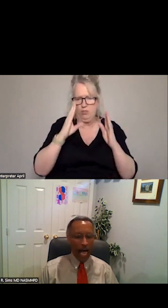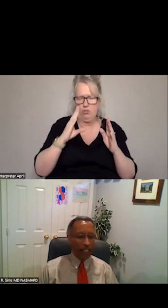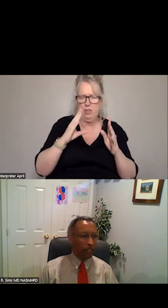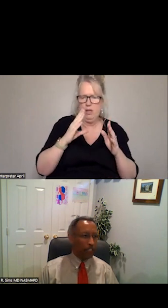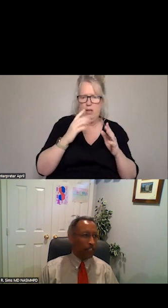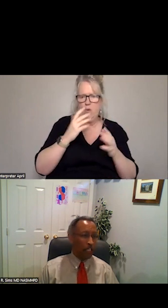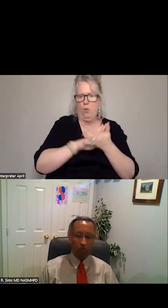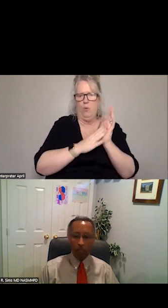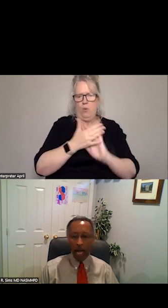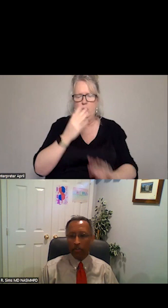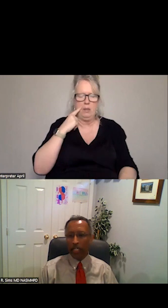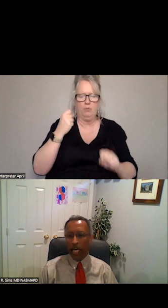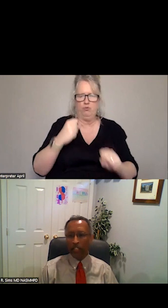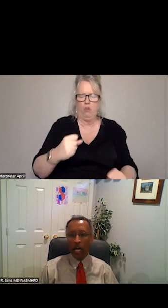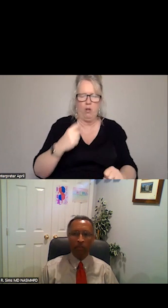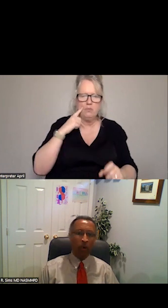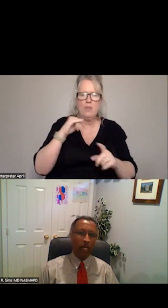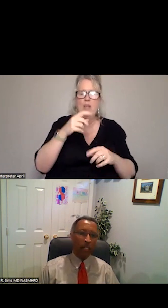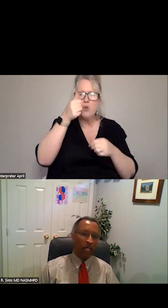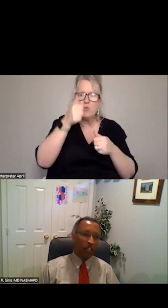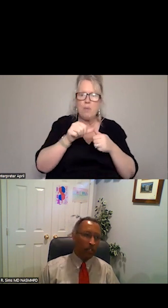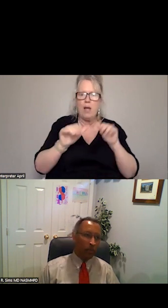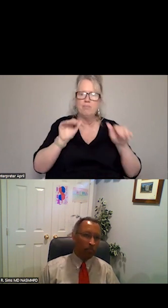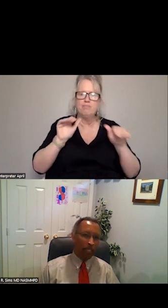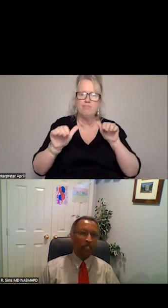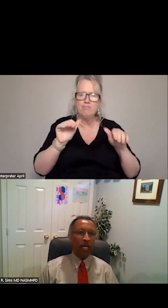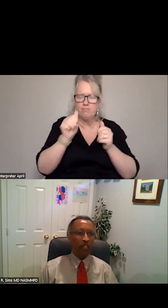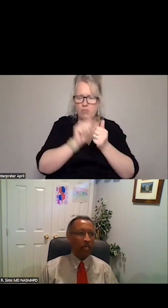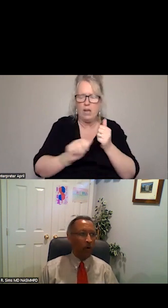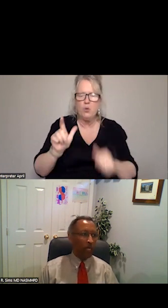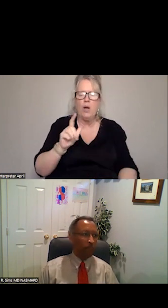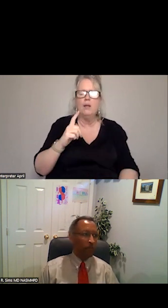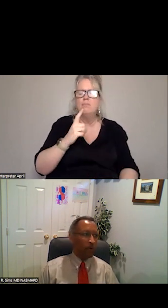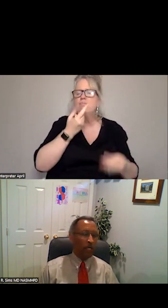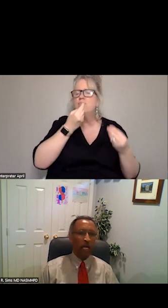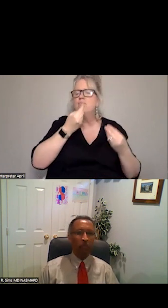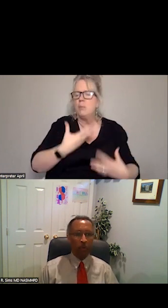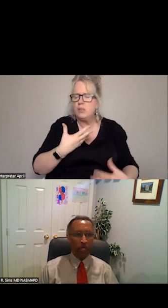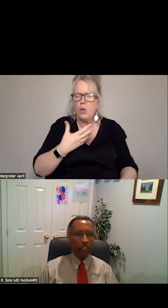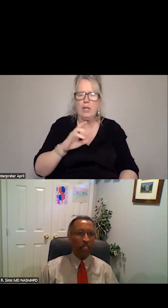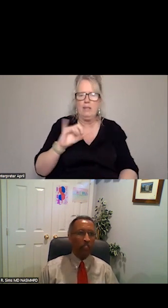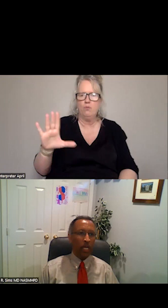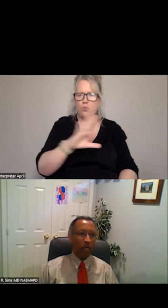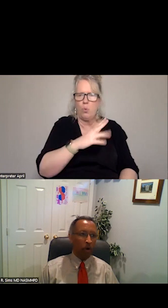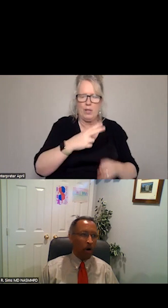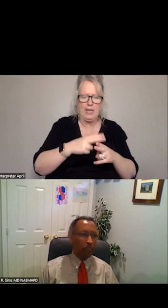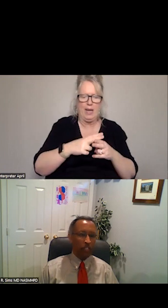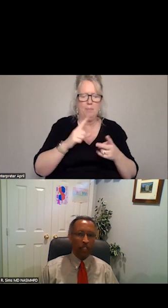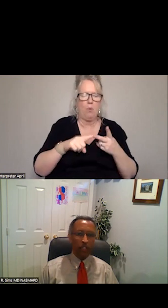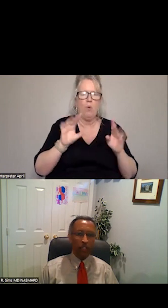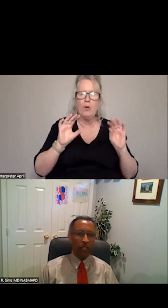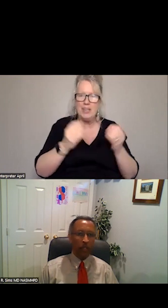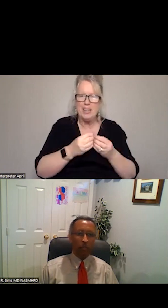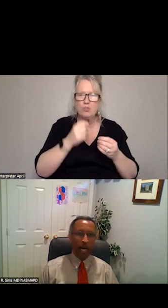of the highest pieces. And as a reminder again to everyone to please let us know if your name or organization is not a part of